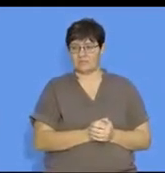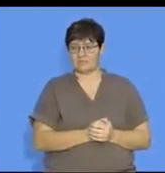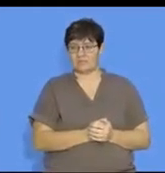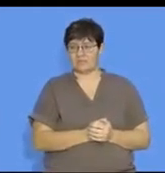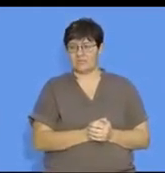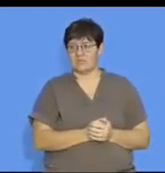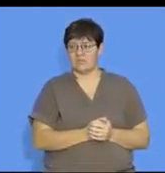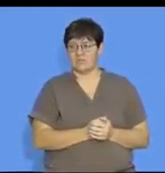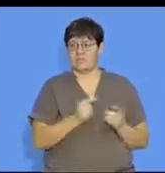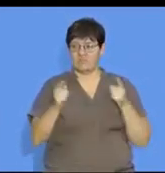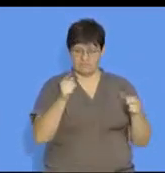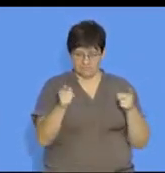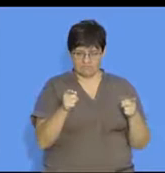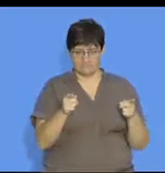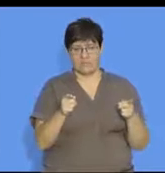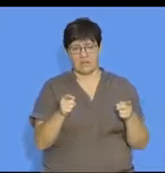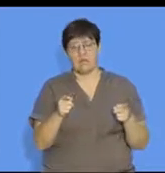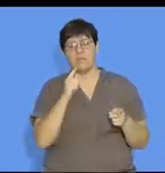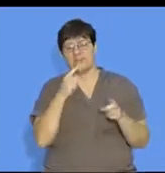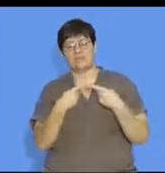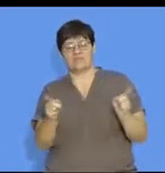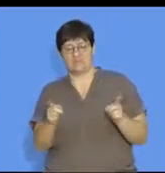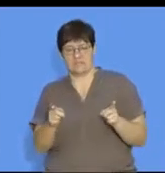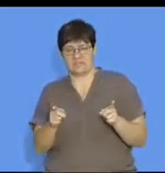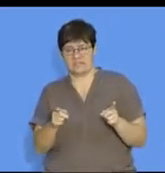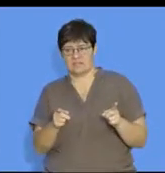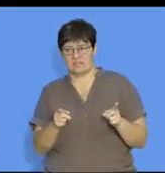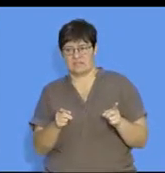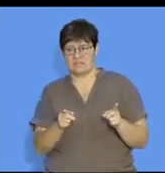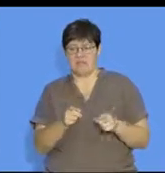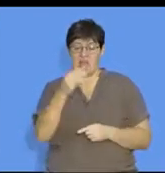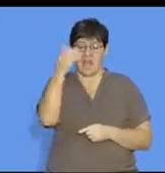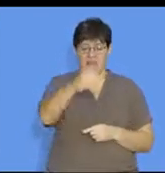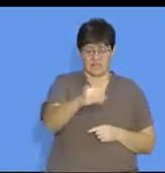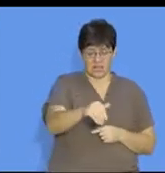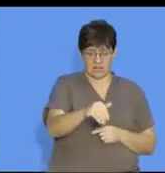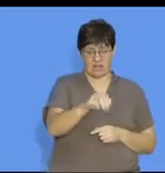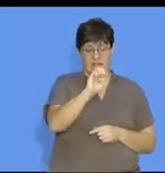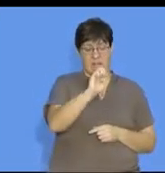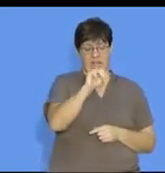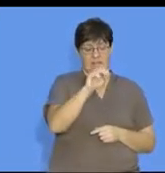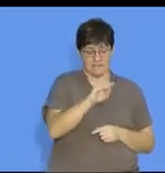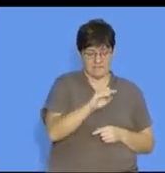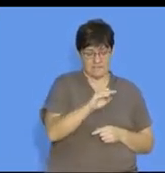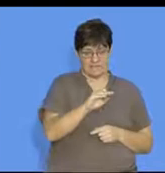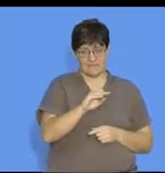internal interchangeably to refer to that difference between external, EMF